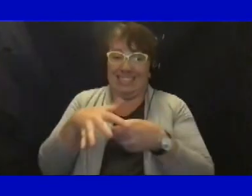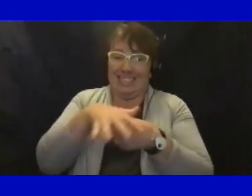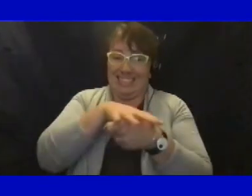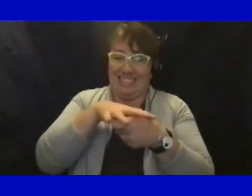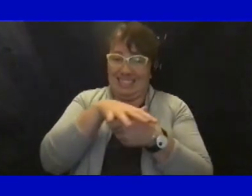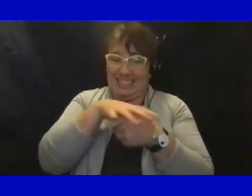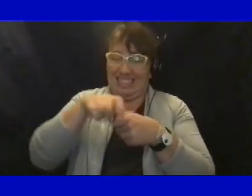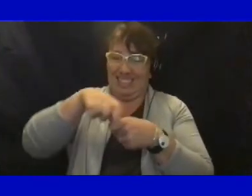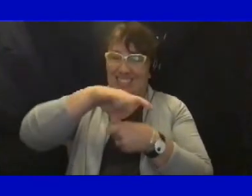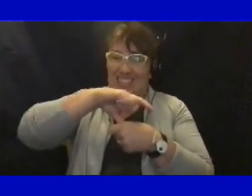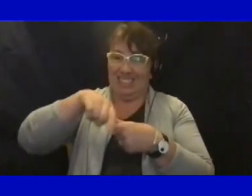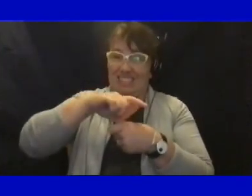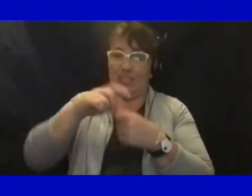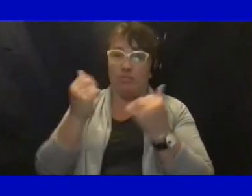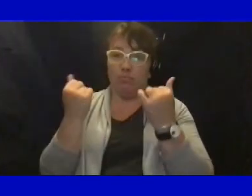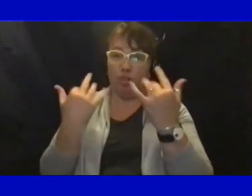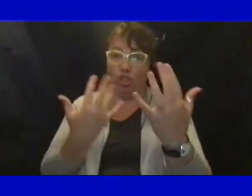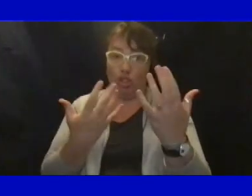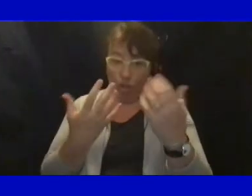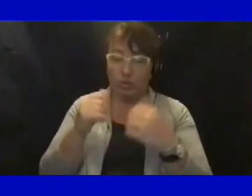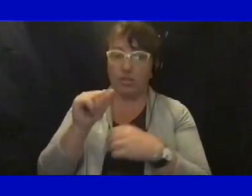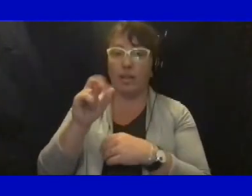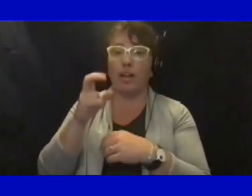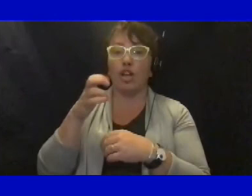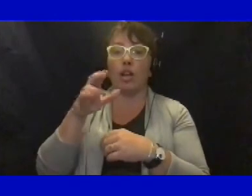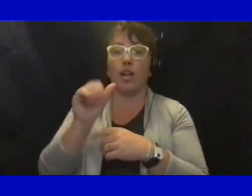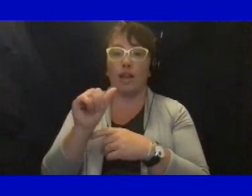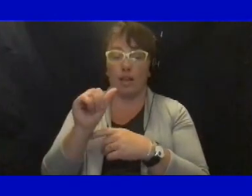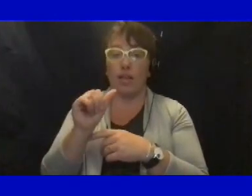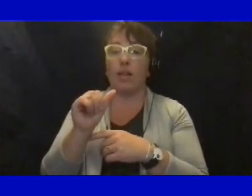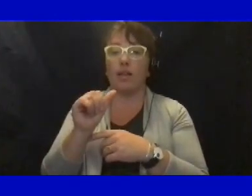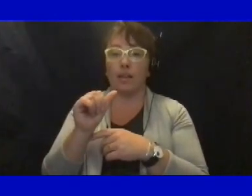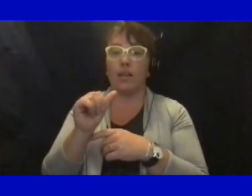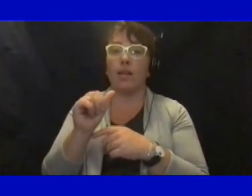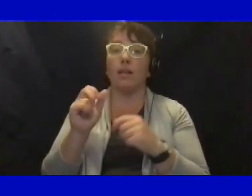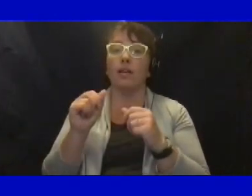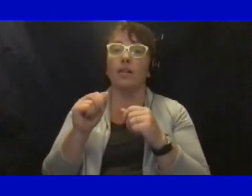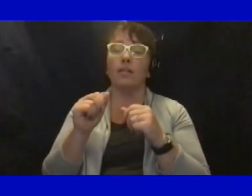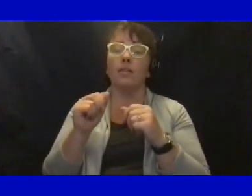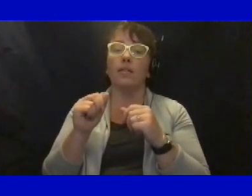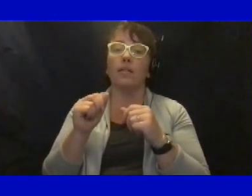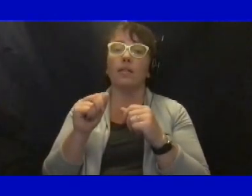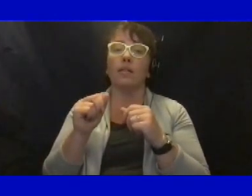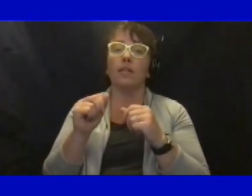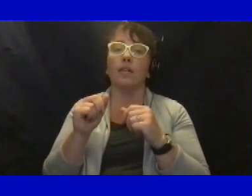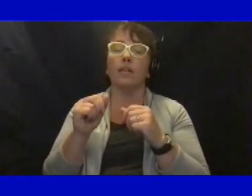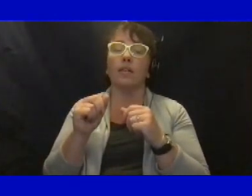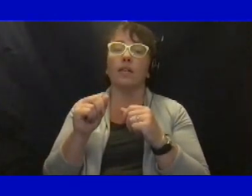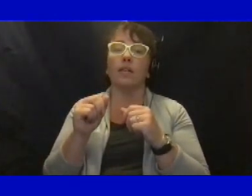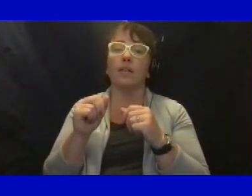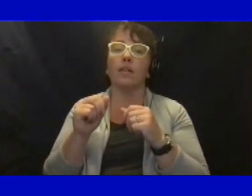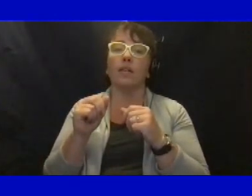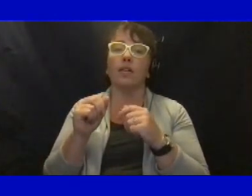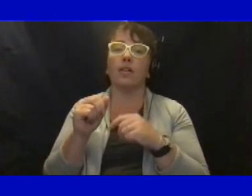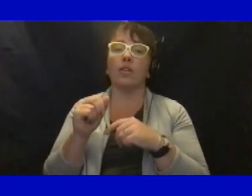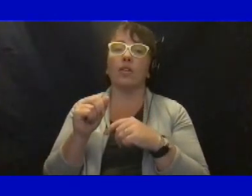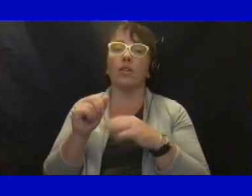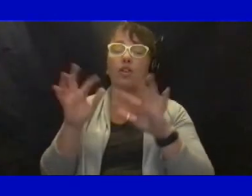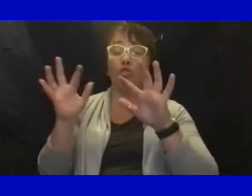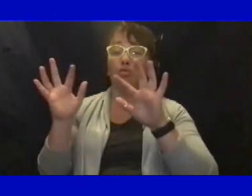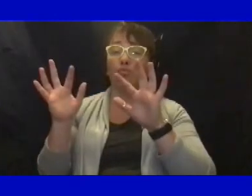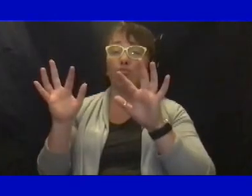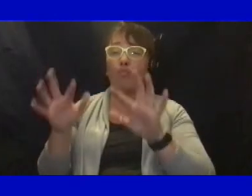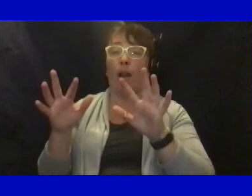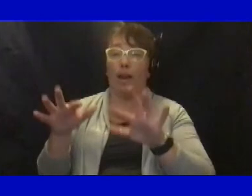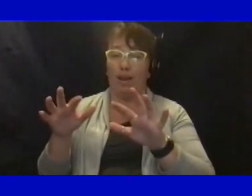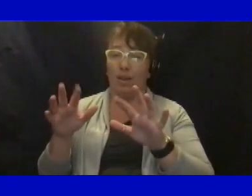that the return interval or the frequency of a rainfall that would cause problems on either one of the burn scars